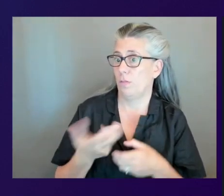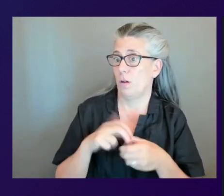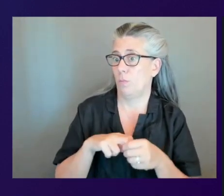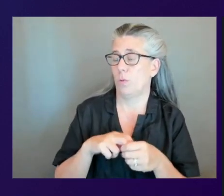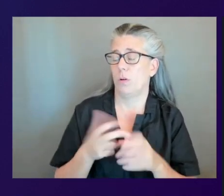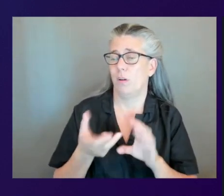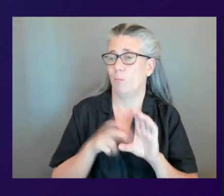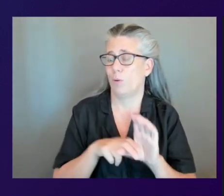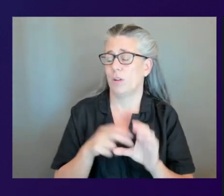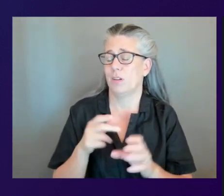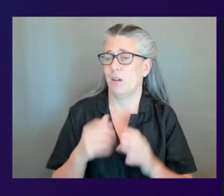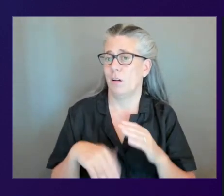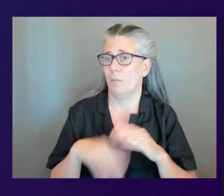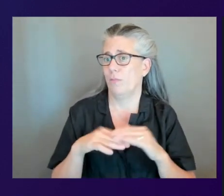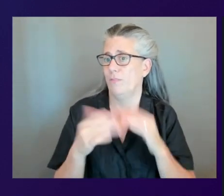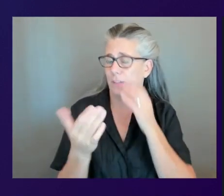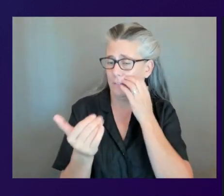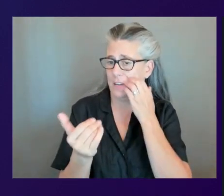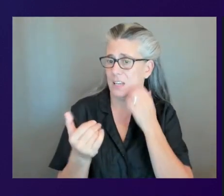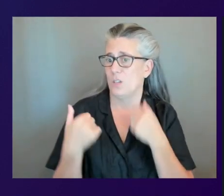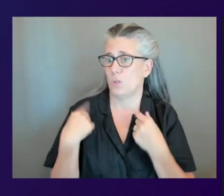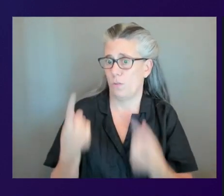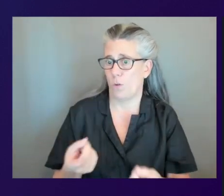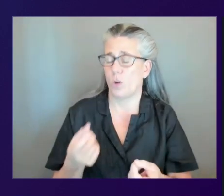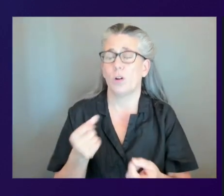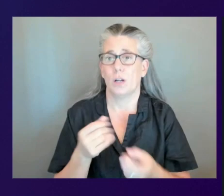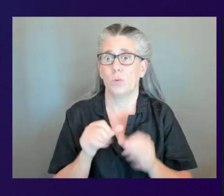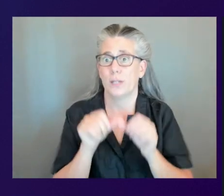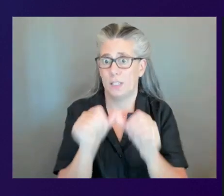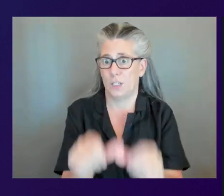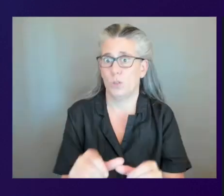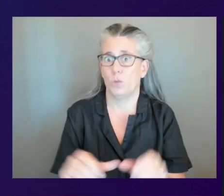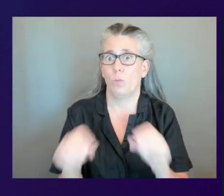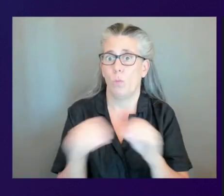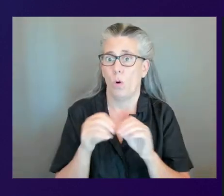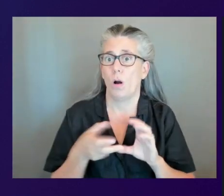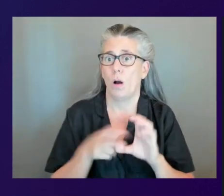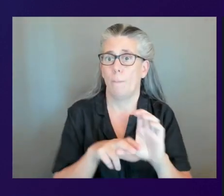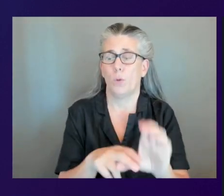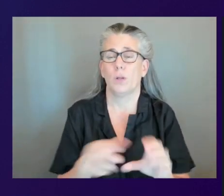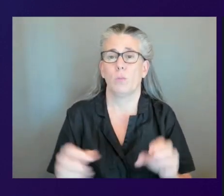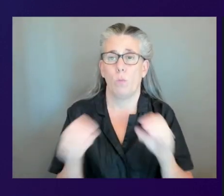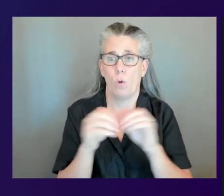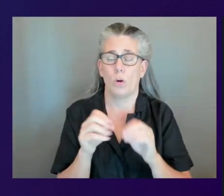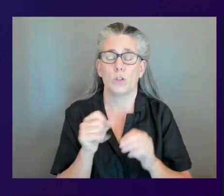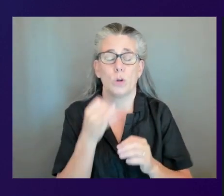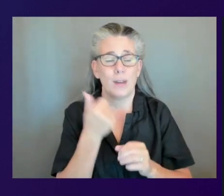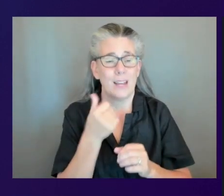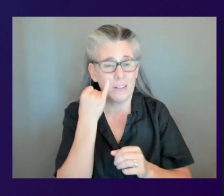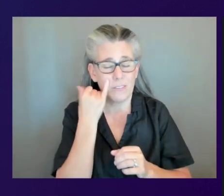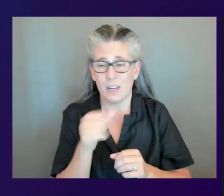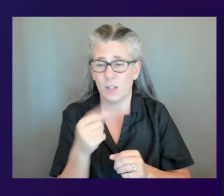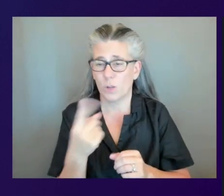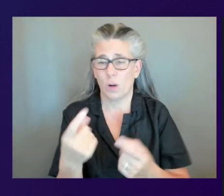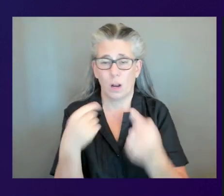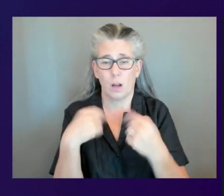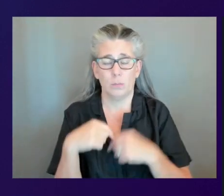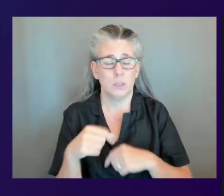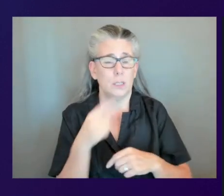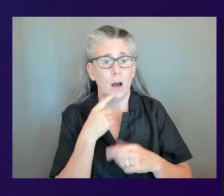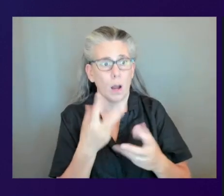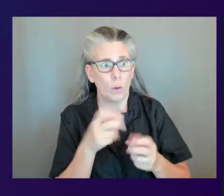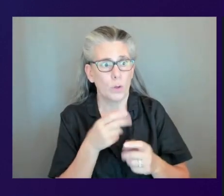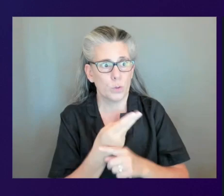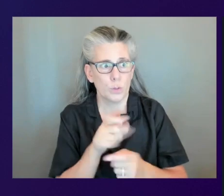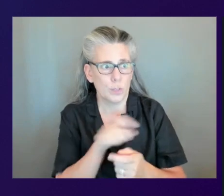far. We also are continuing to onboard. So if anyone ever comes to us saying we want to use XYZ, we're in there training them